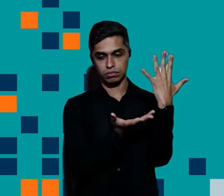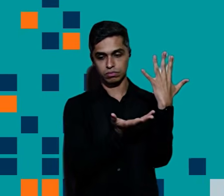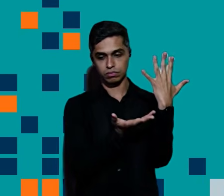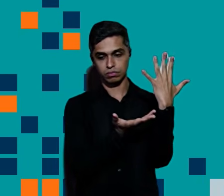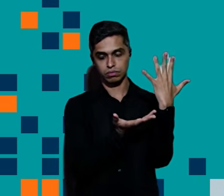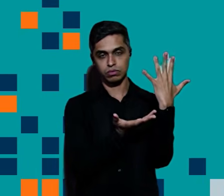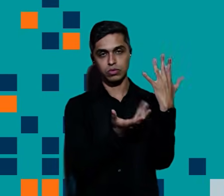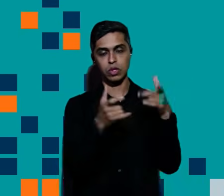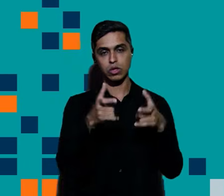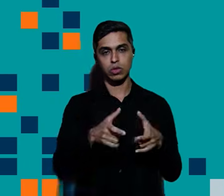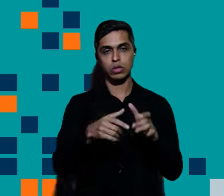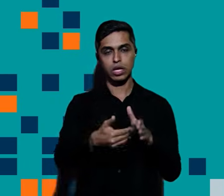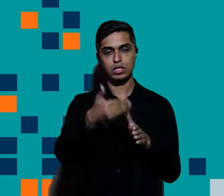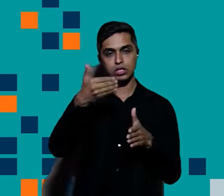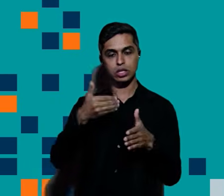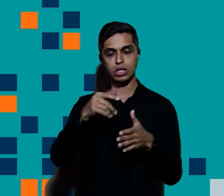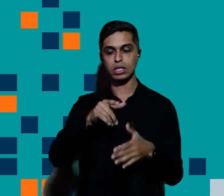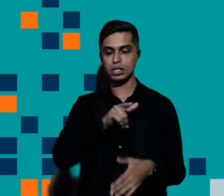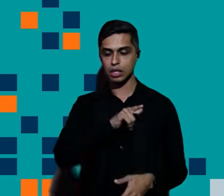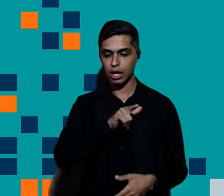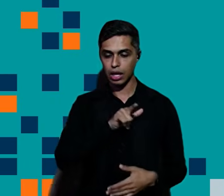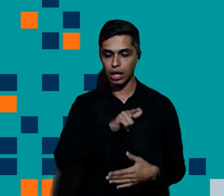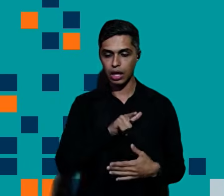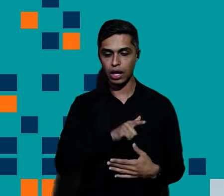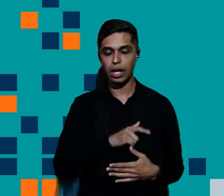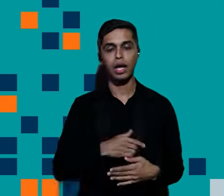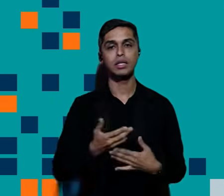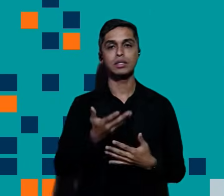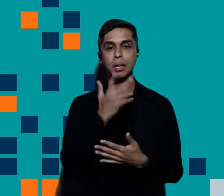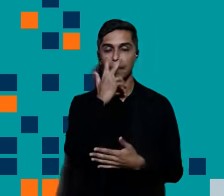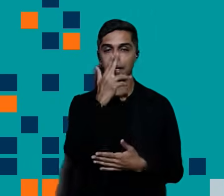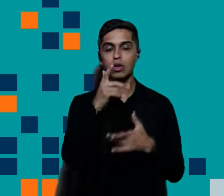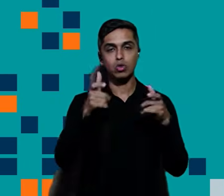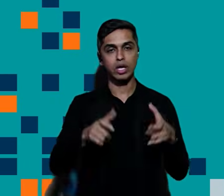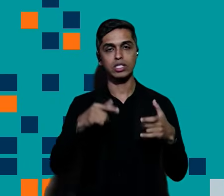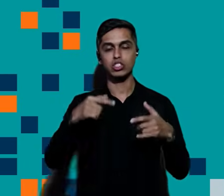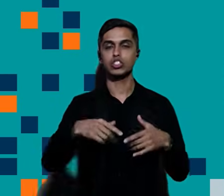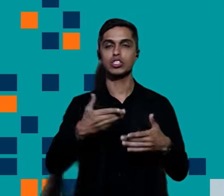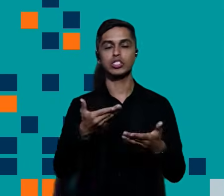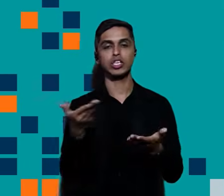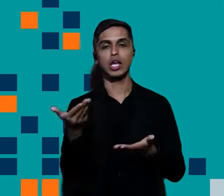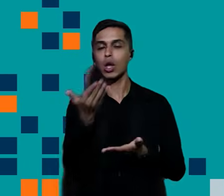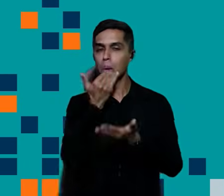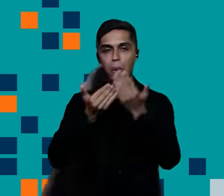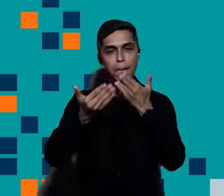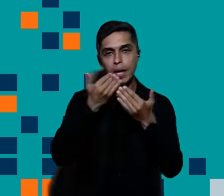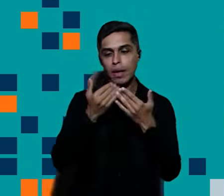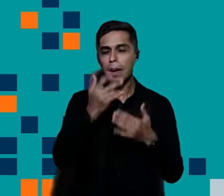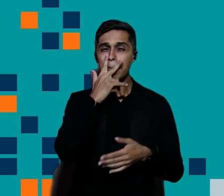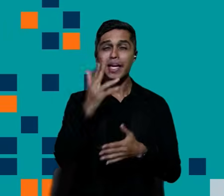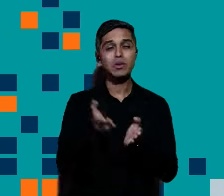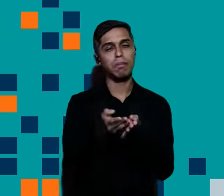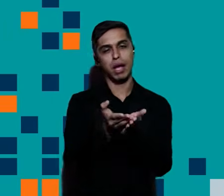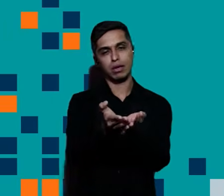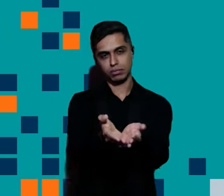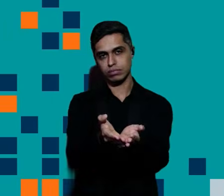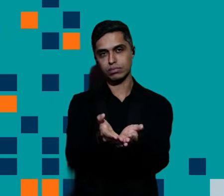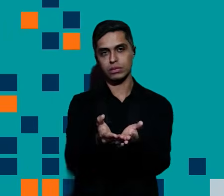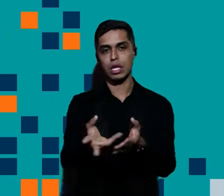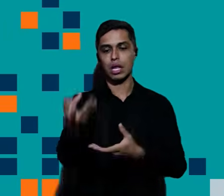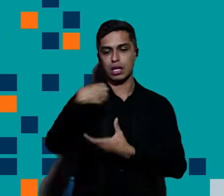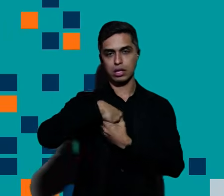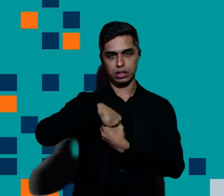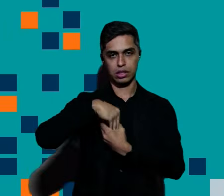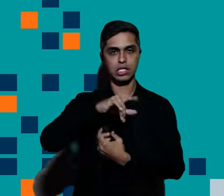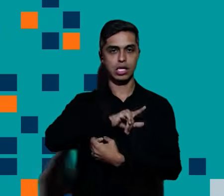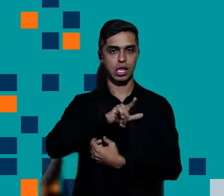is, and the bathroom in behind. Think of a boat and the same technology. The inside of it, sitting at the bed and